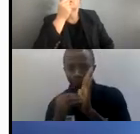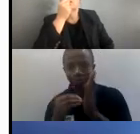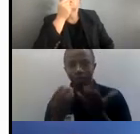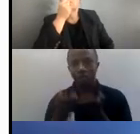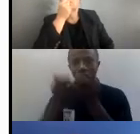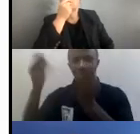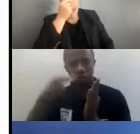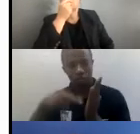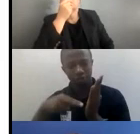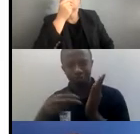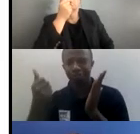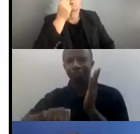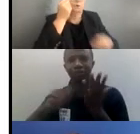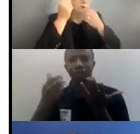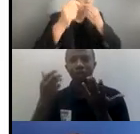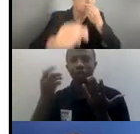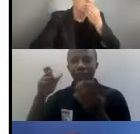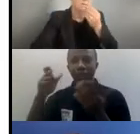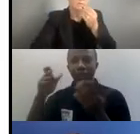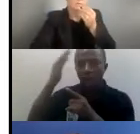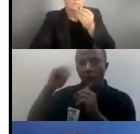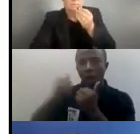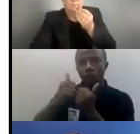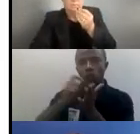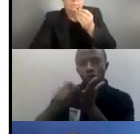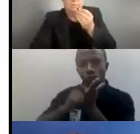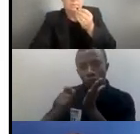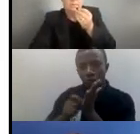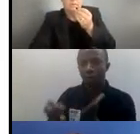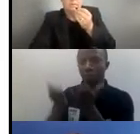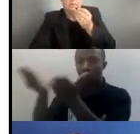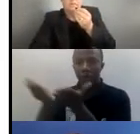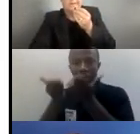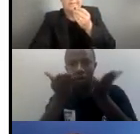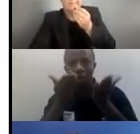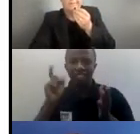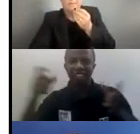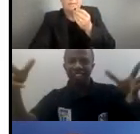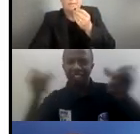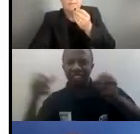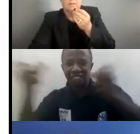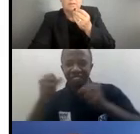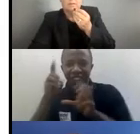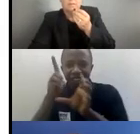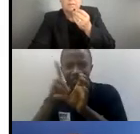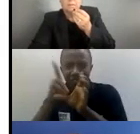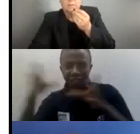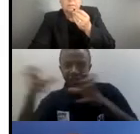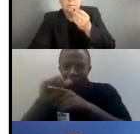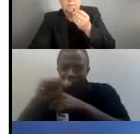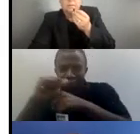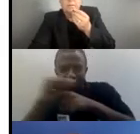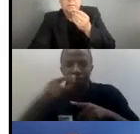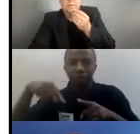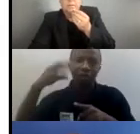I don't know where that's coming from actually, because our man is muted. Yeah, Actually muted, so I don't know where the radio is